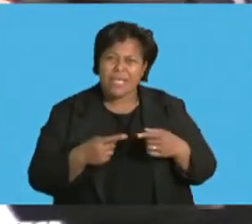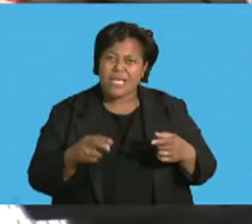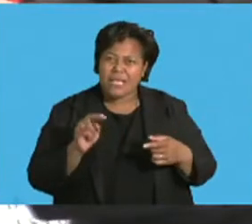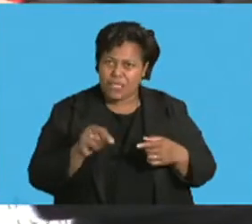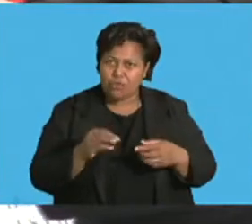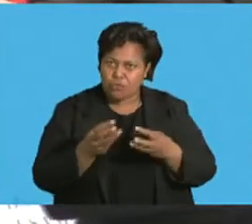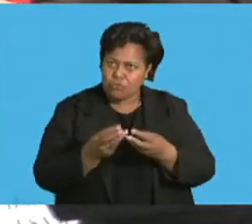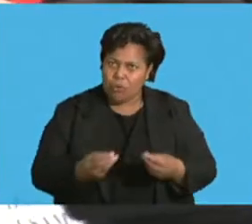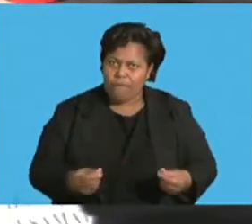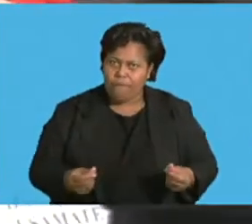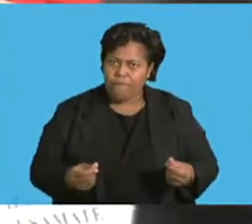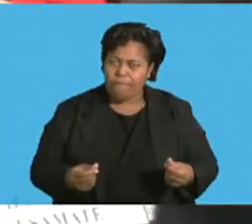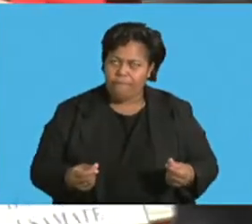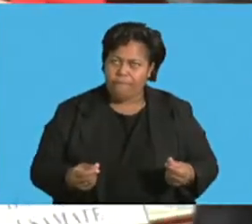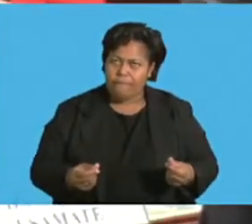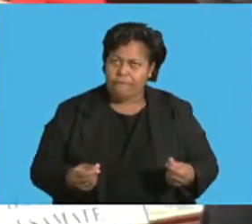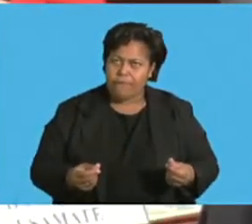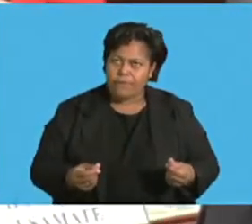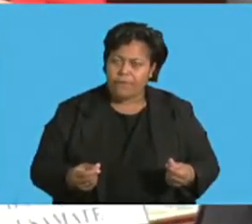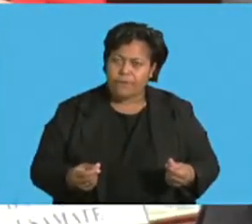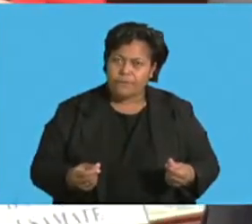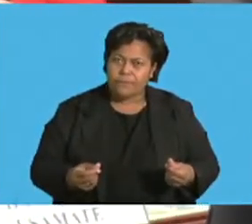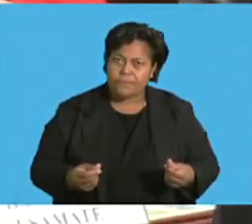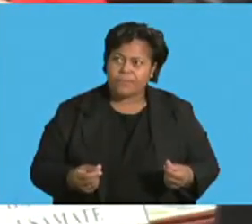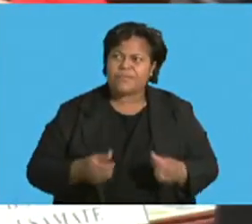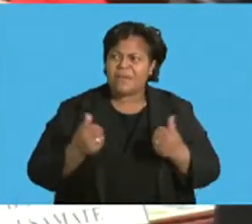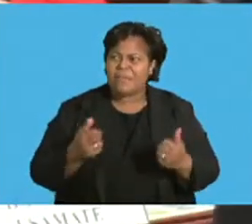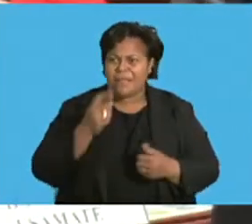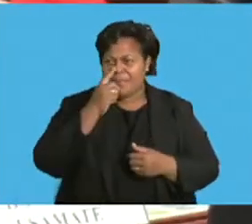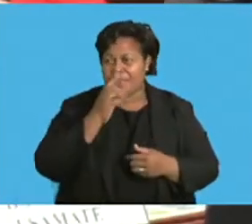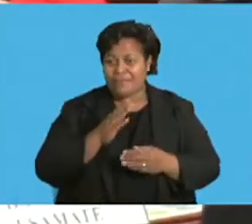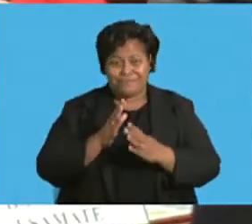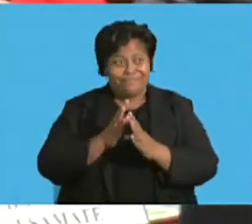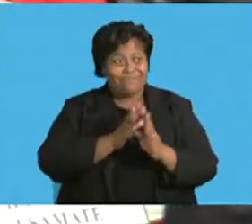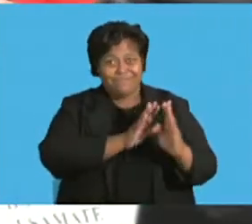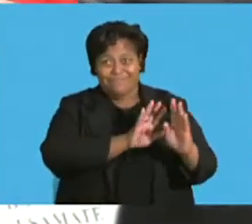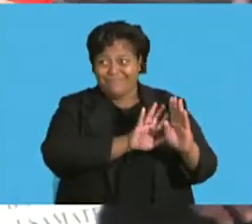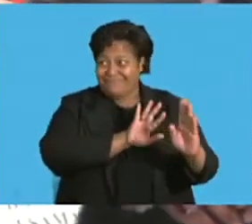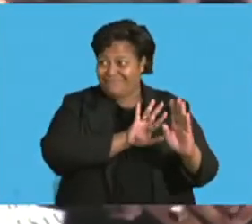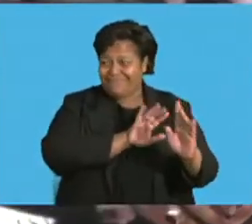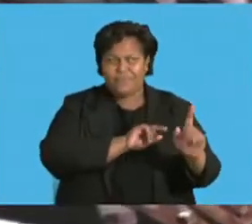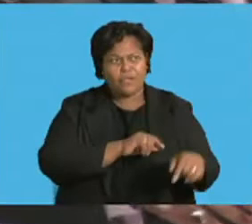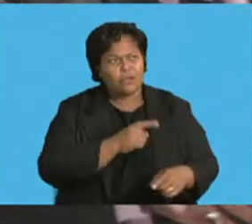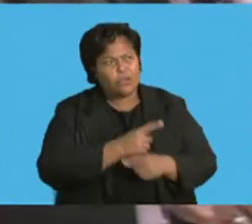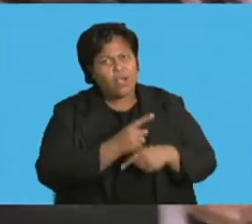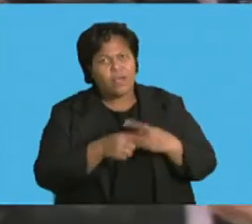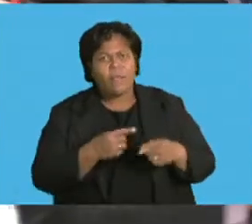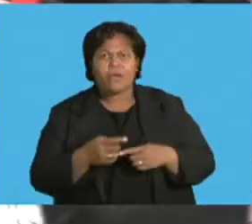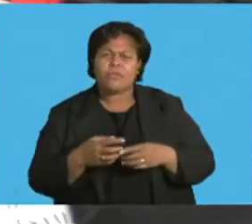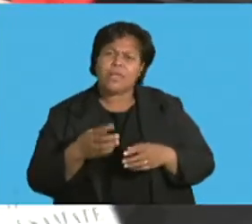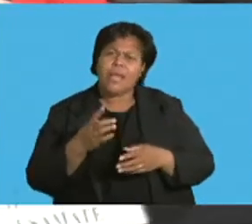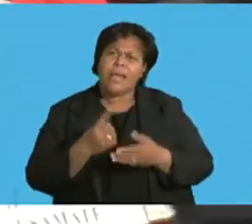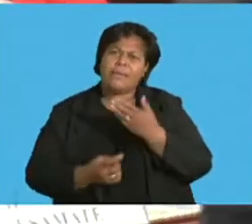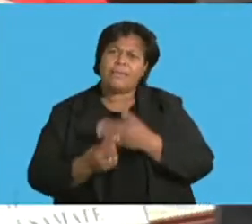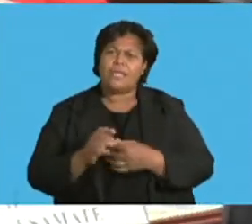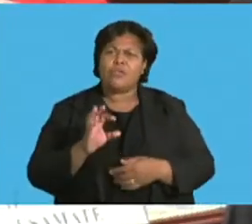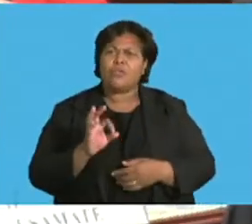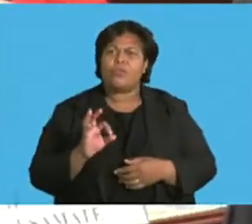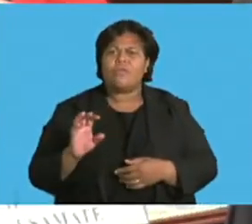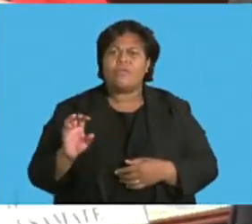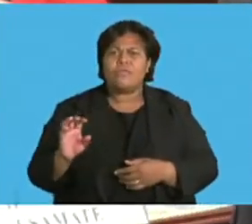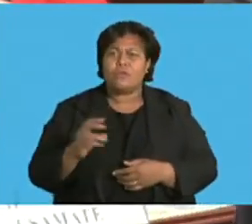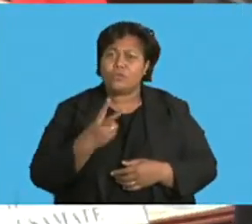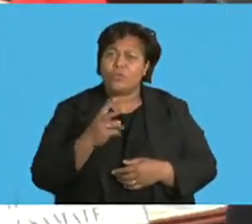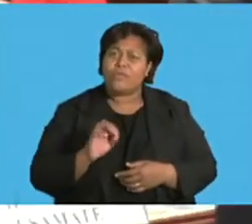addressed. Mr. Speaker, sir, there are many people on that side of the House who talked about the events of 2000 as we support the cause but